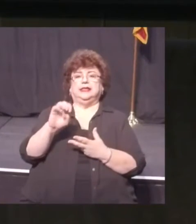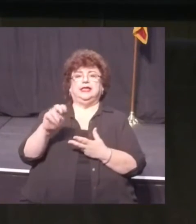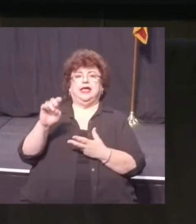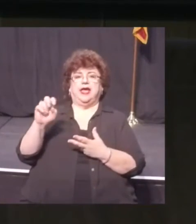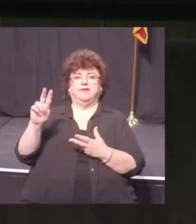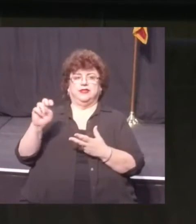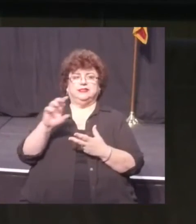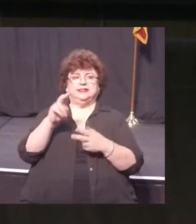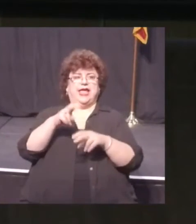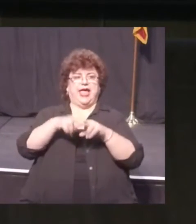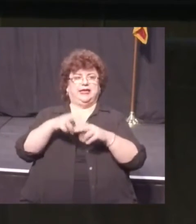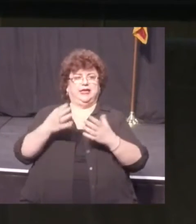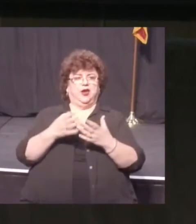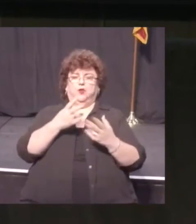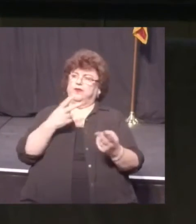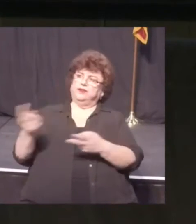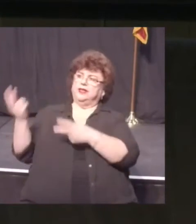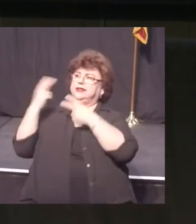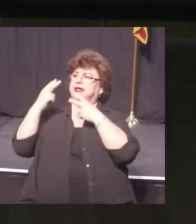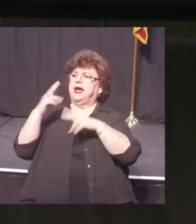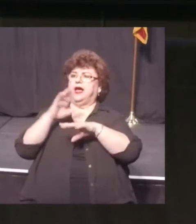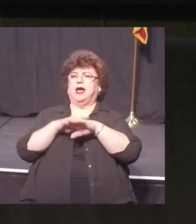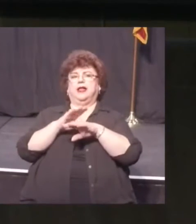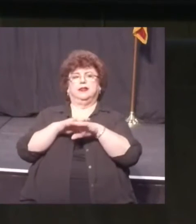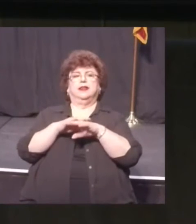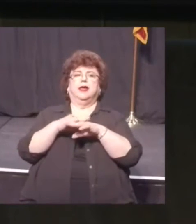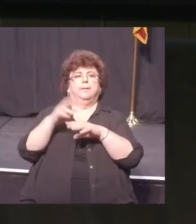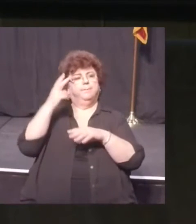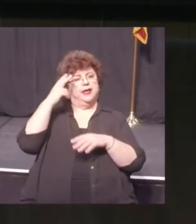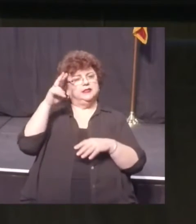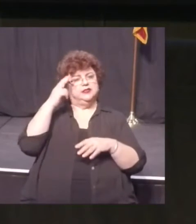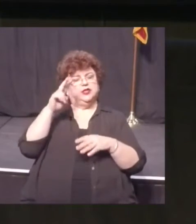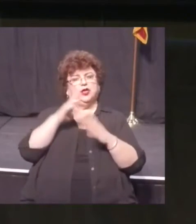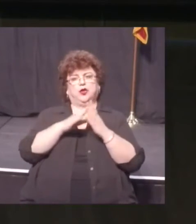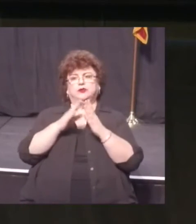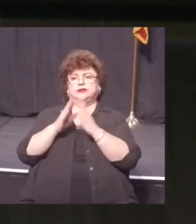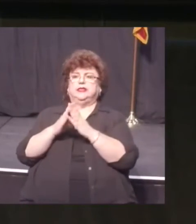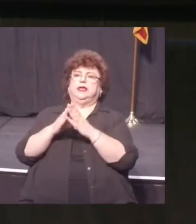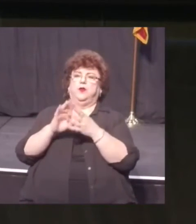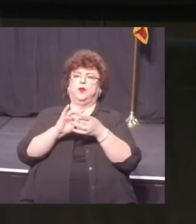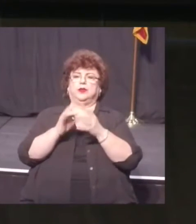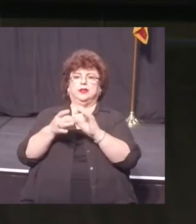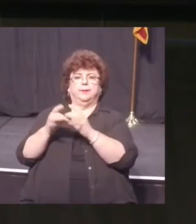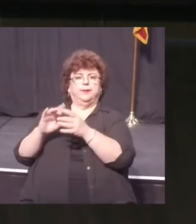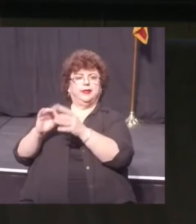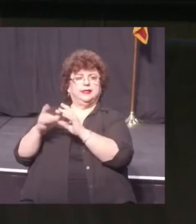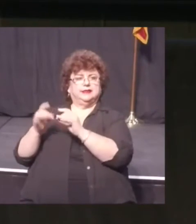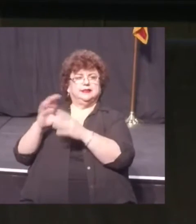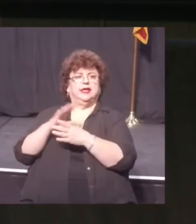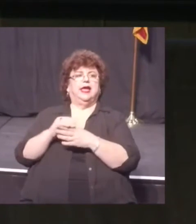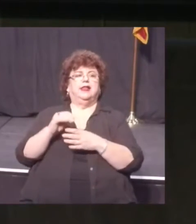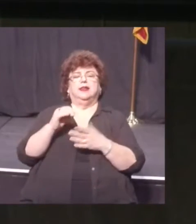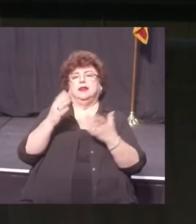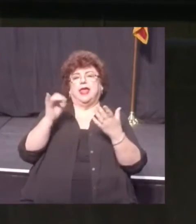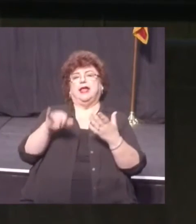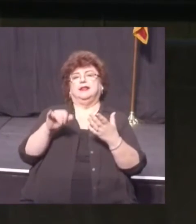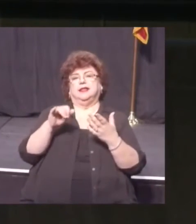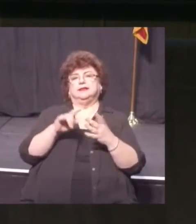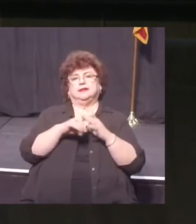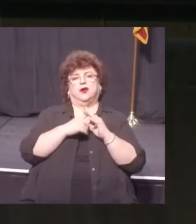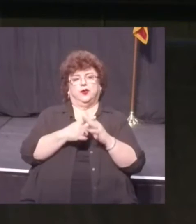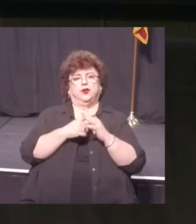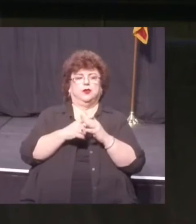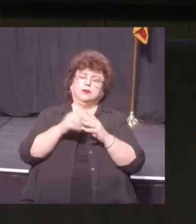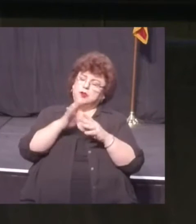the 1968 Mexico City Olympics and the controversial medal stand that helped fuel a global human